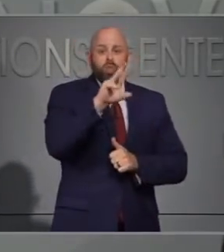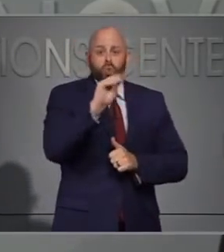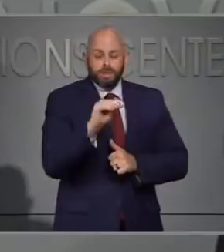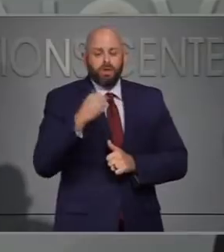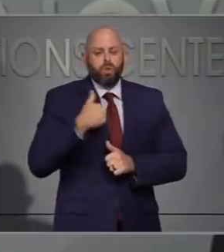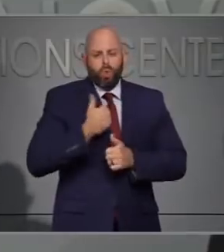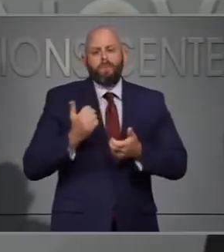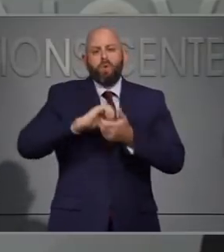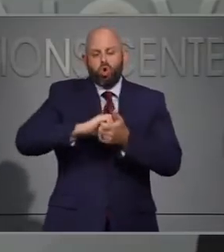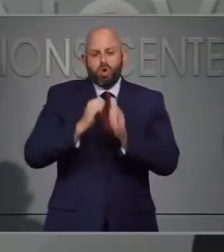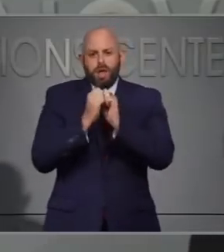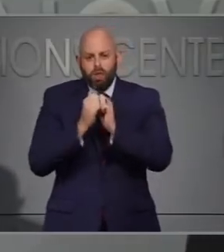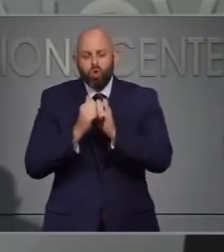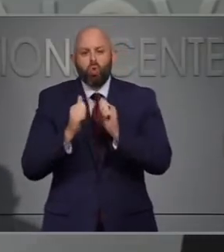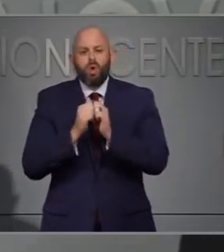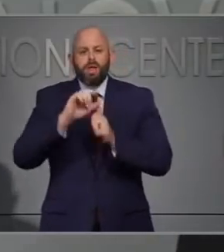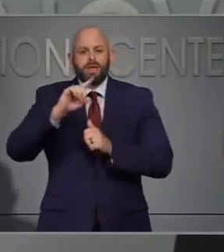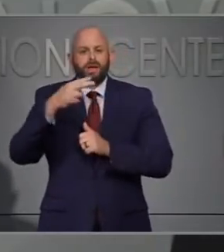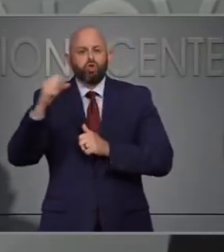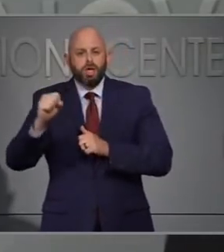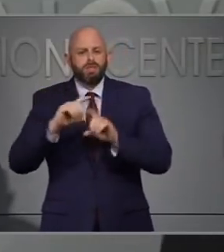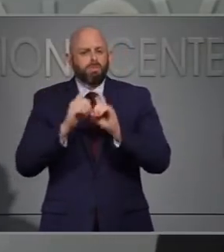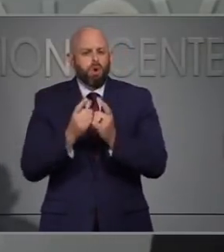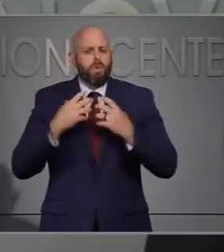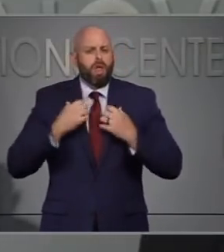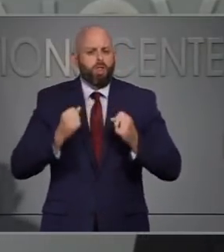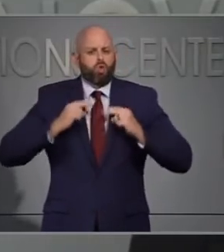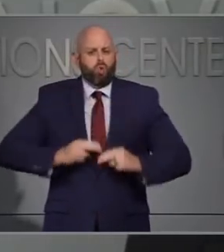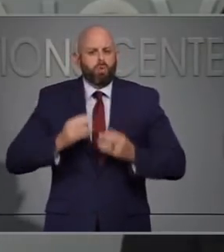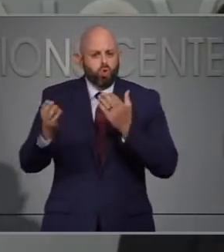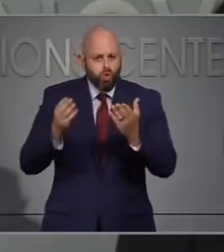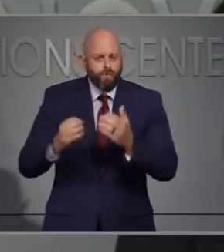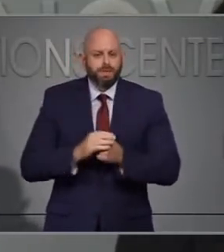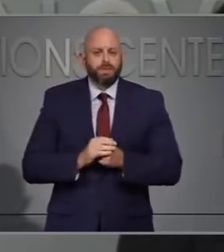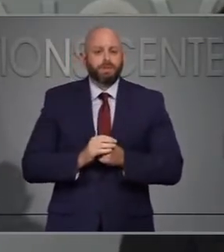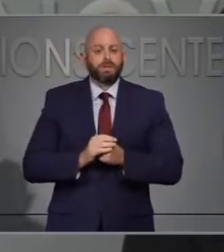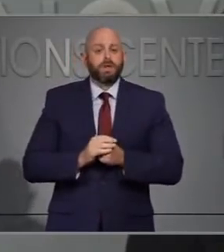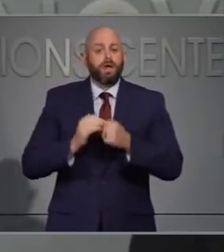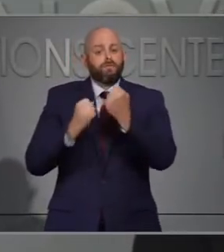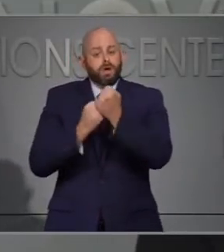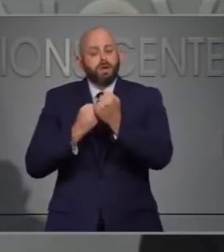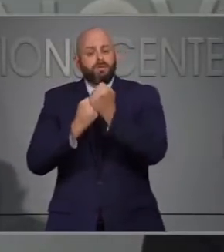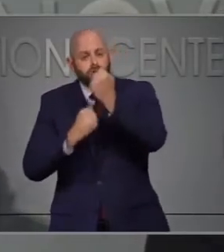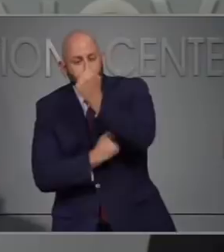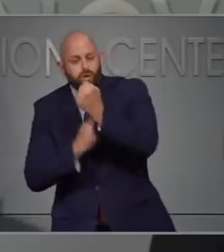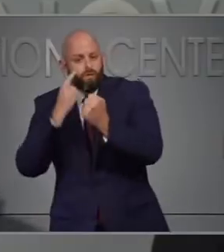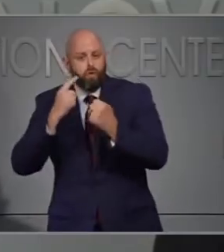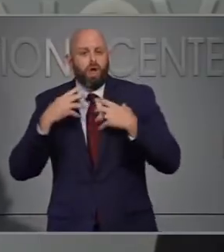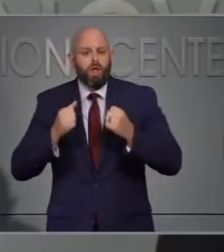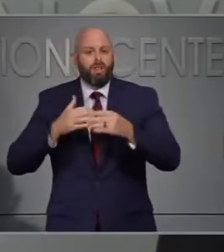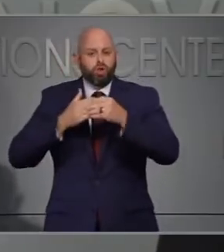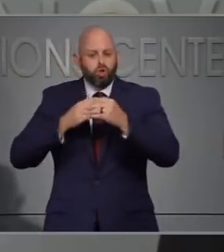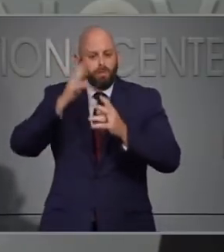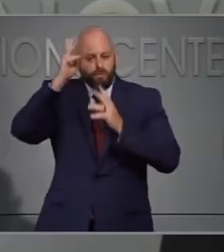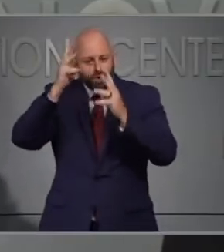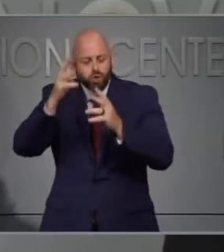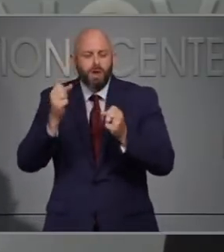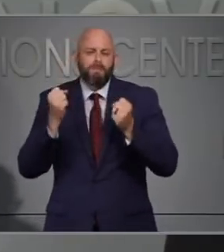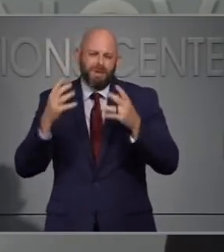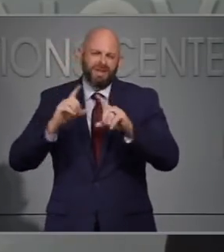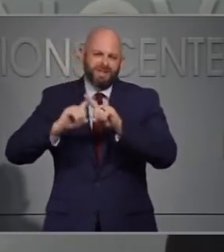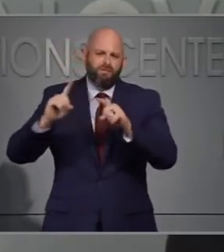partnership between the Department of Health and Human Services, the Foundation for Health Leadership and Innovation, and many partners.